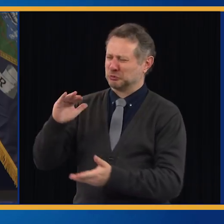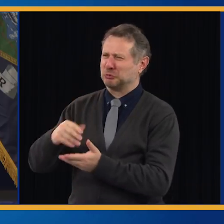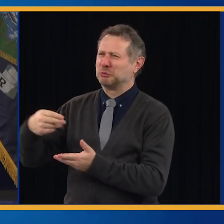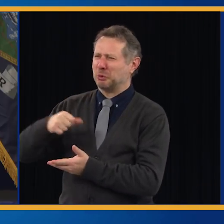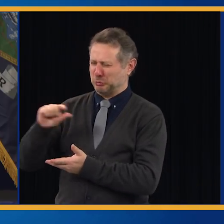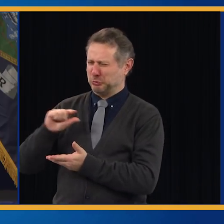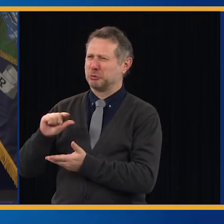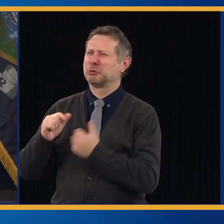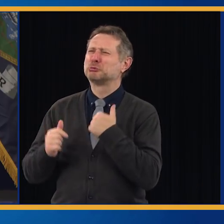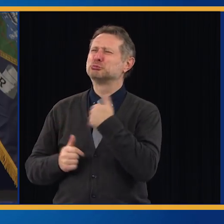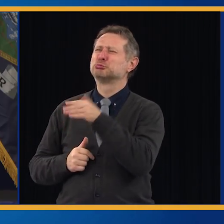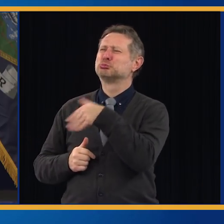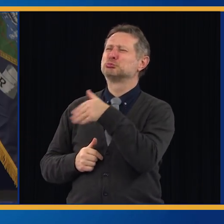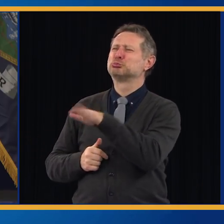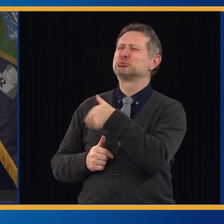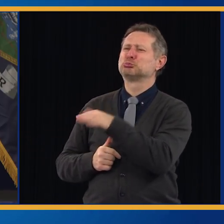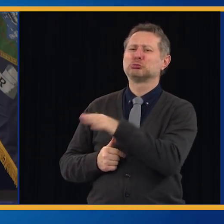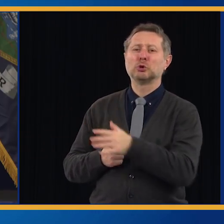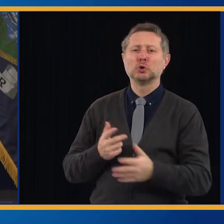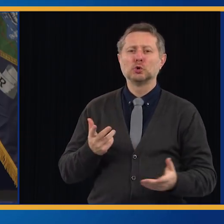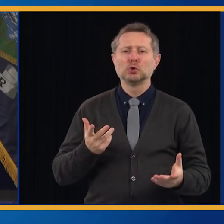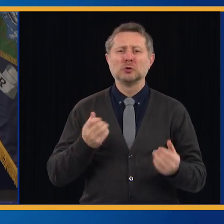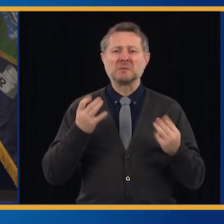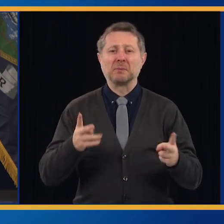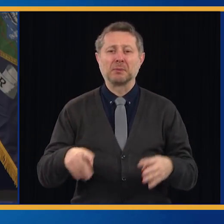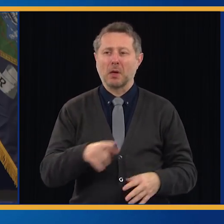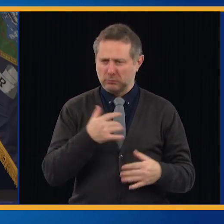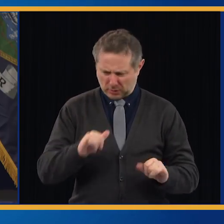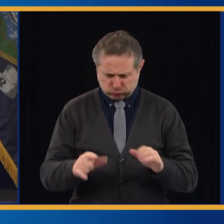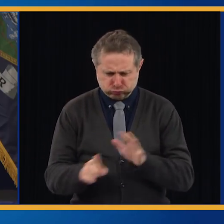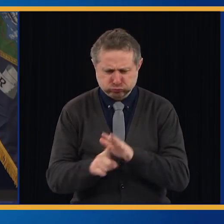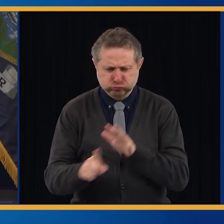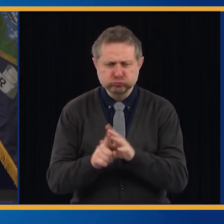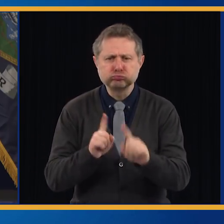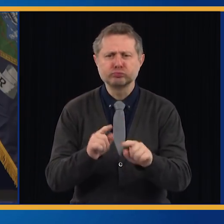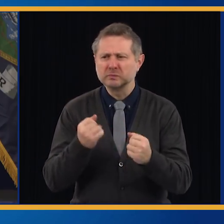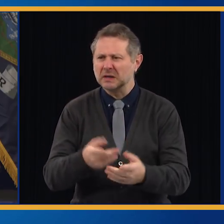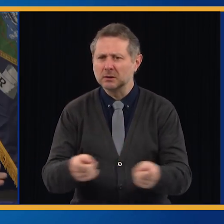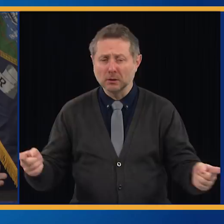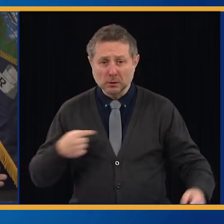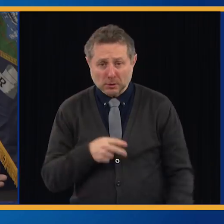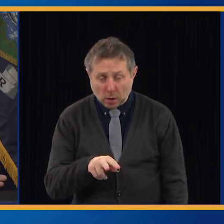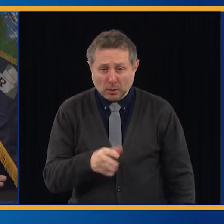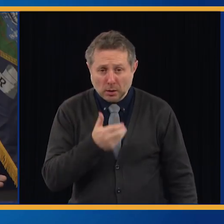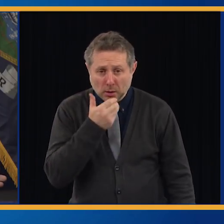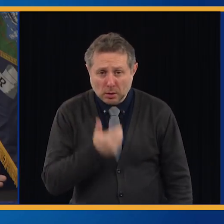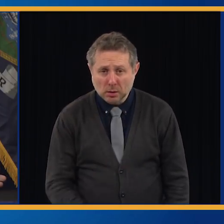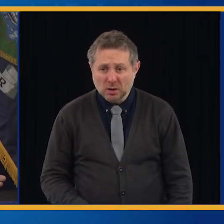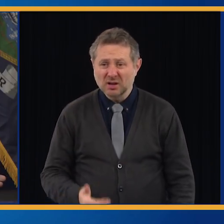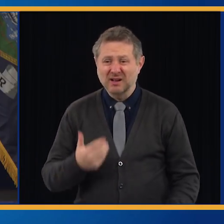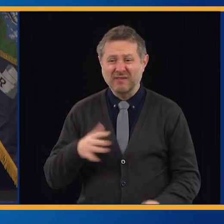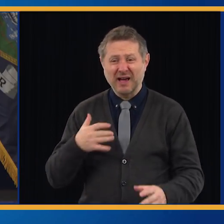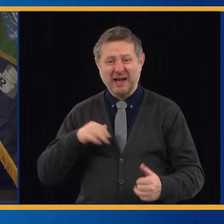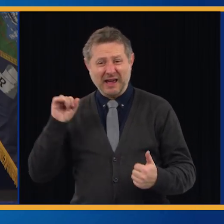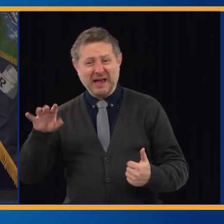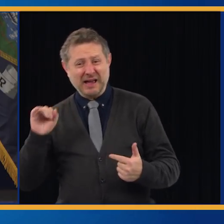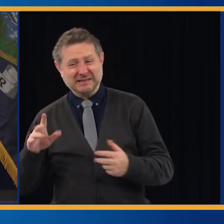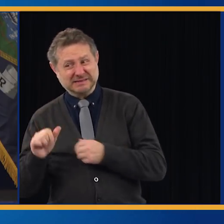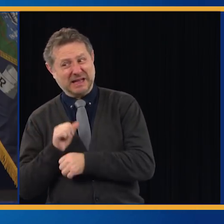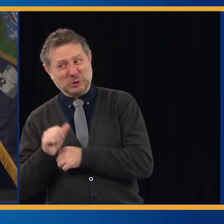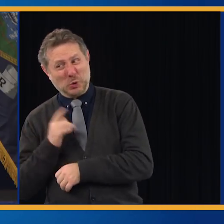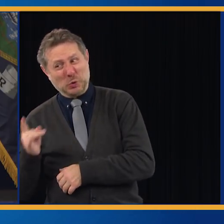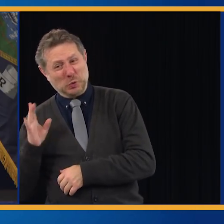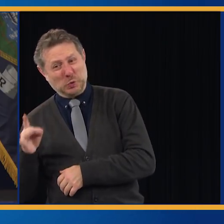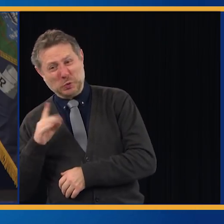up. They showed up. I just finished communicating how dangerous this was to